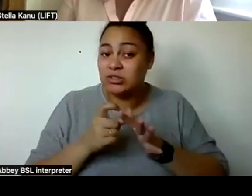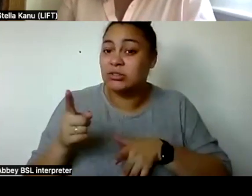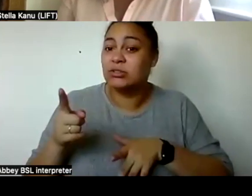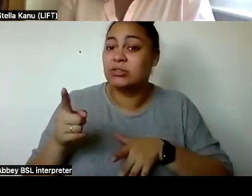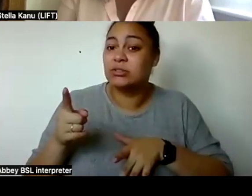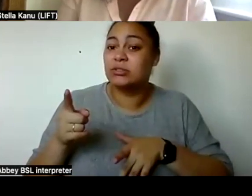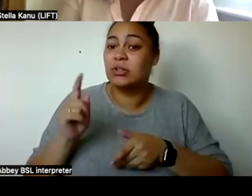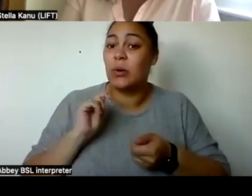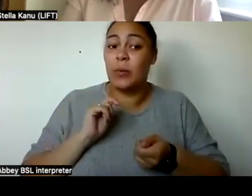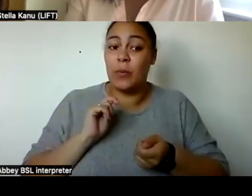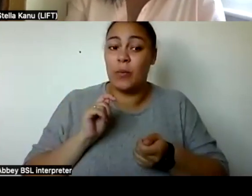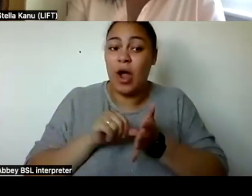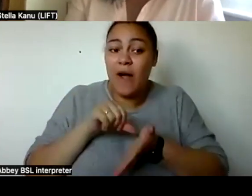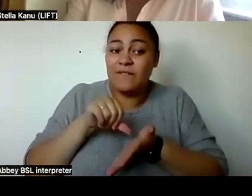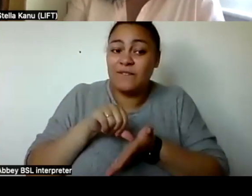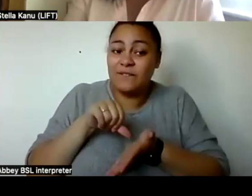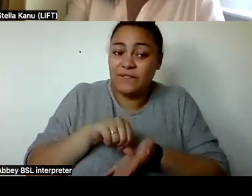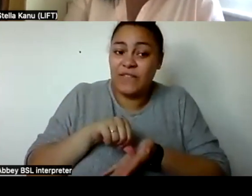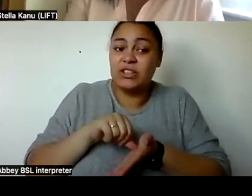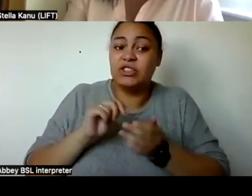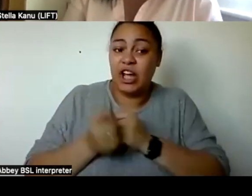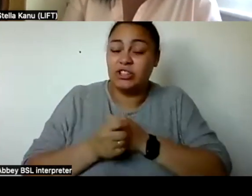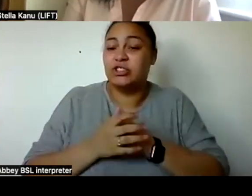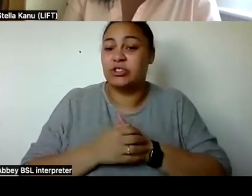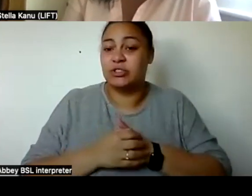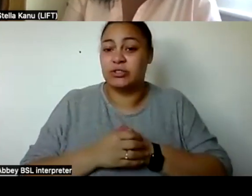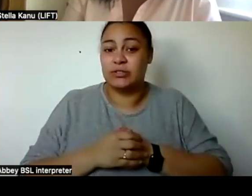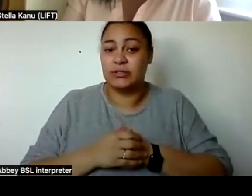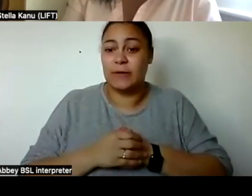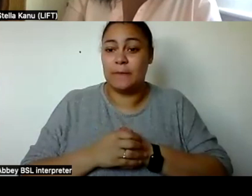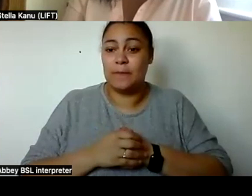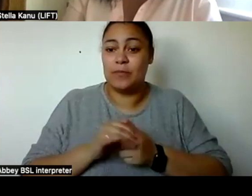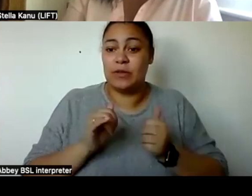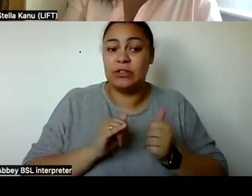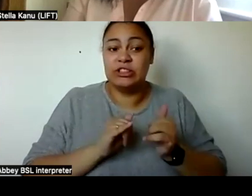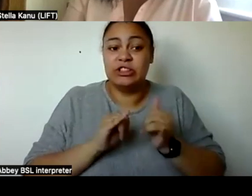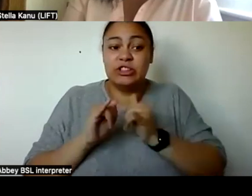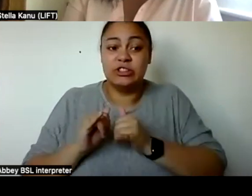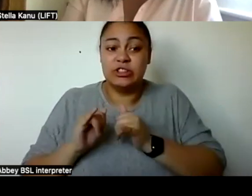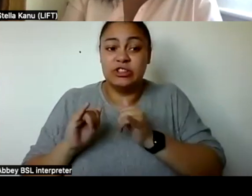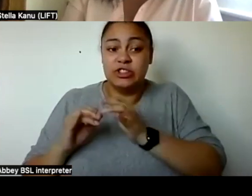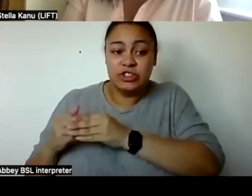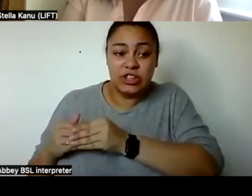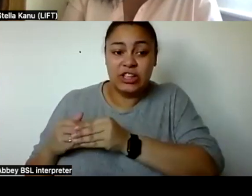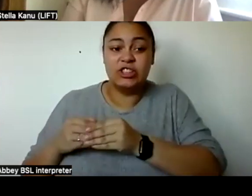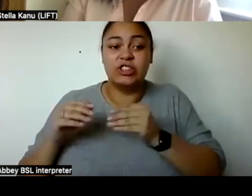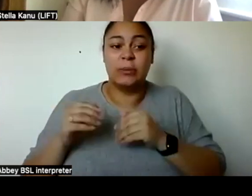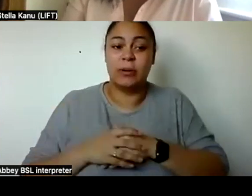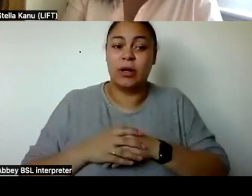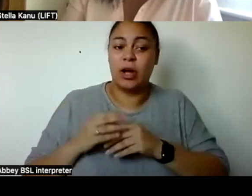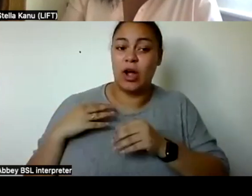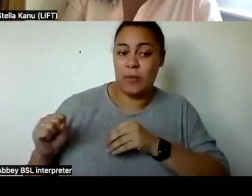in our practice that people make it work, including like shifting the leadership model and a commitment to a quality